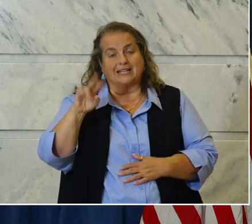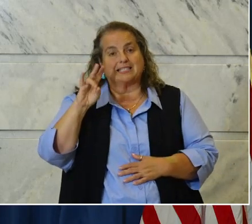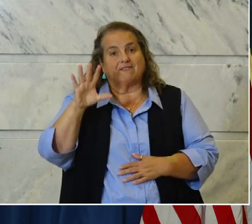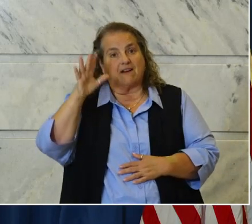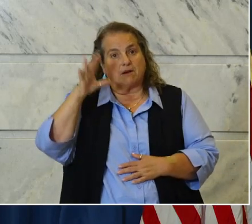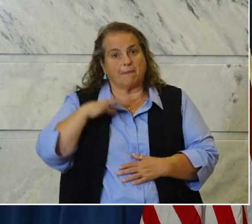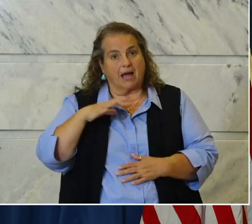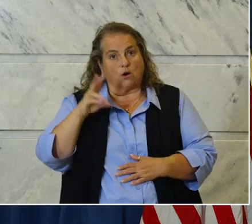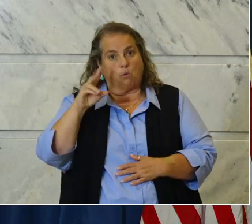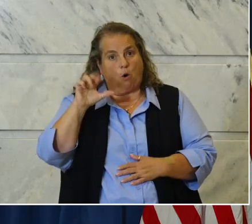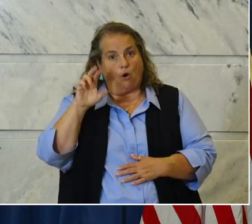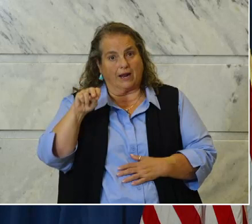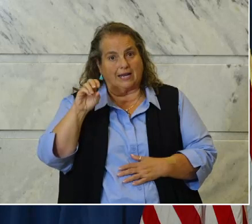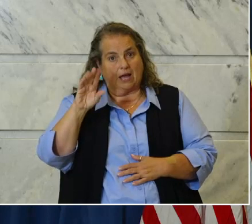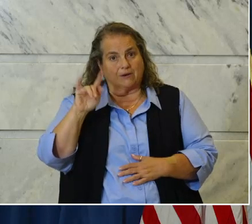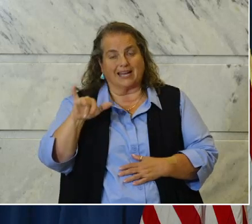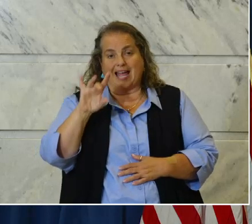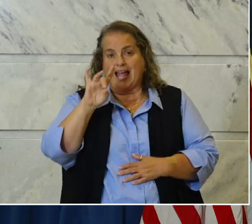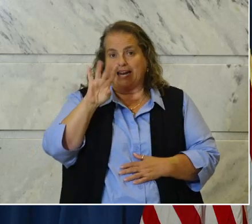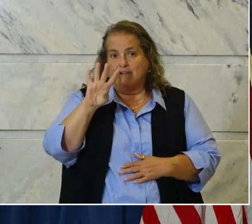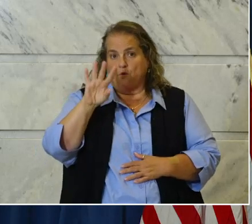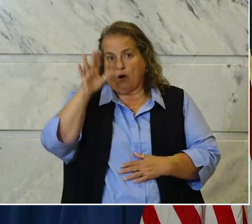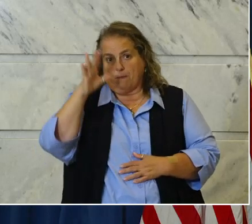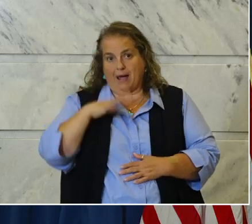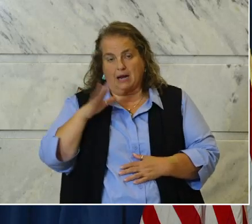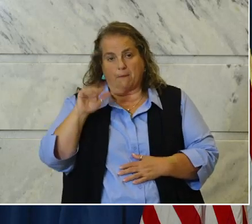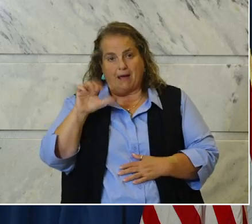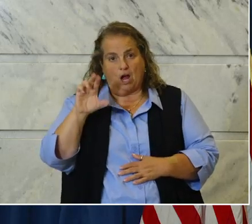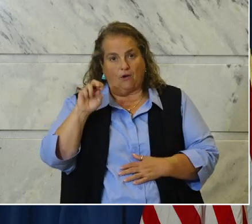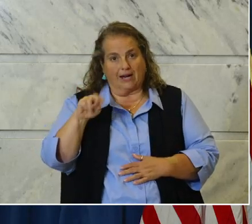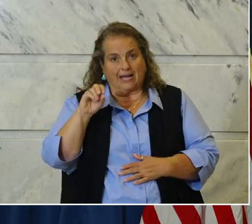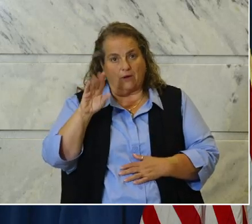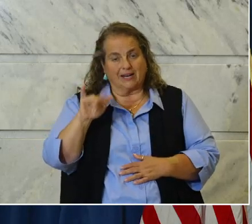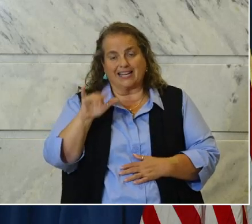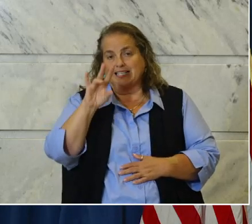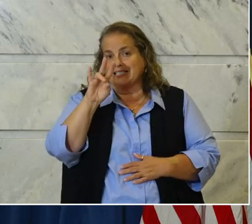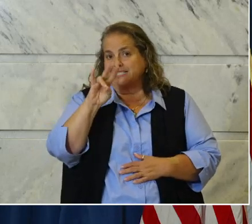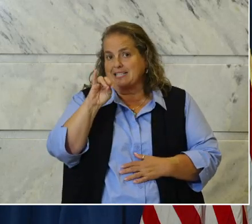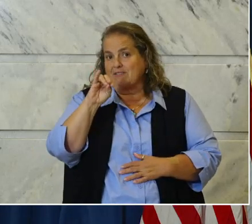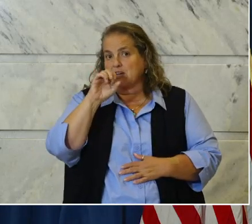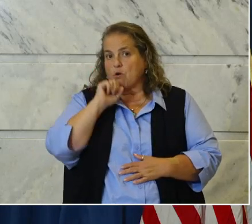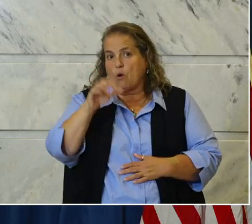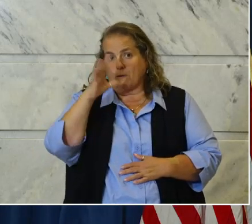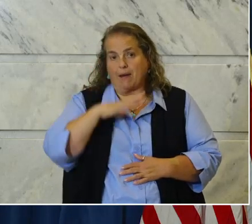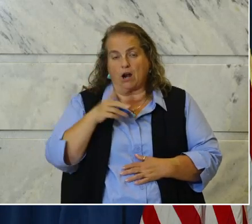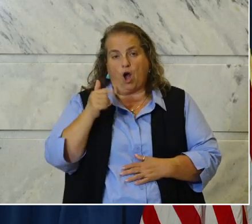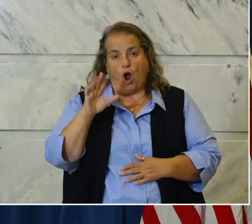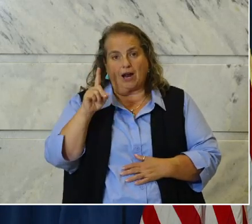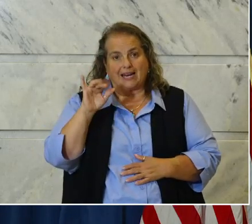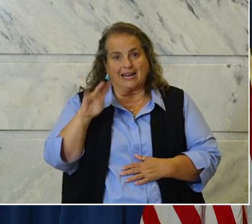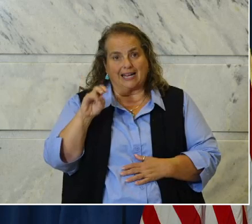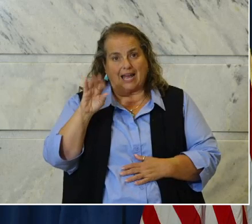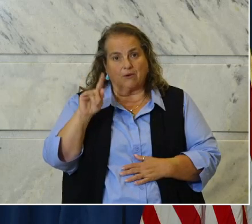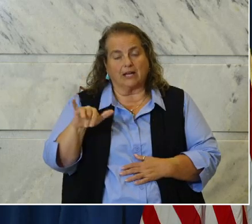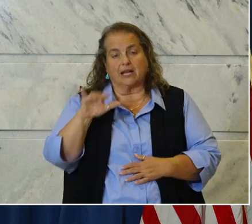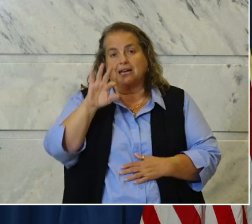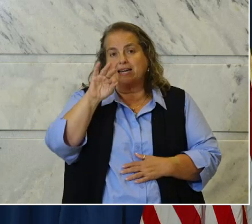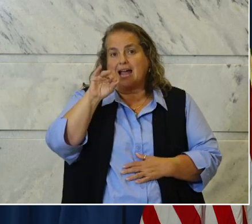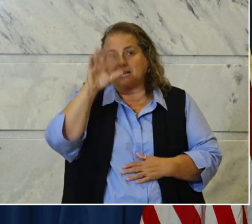County, 84-year-old man in Barron County, 70-year-old man in Hardin County, a 90-year-old man in Lewis